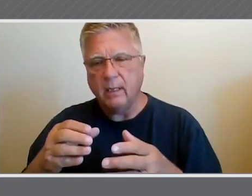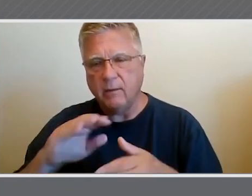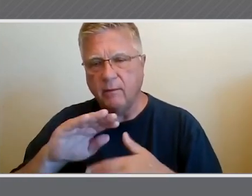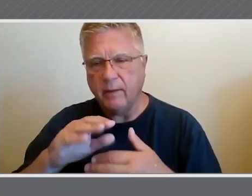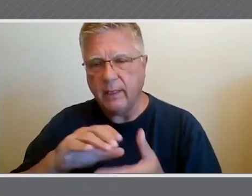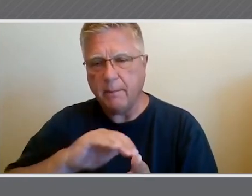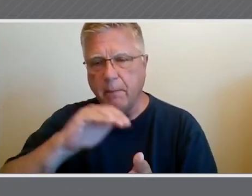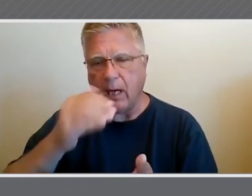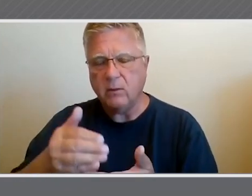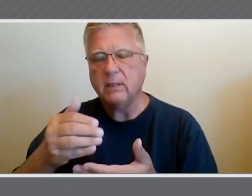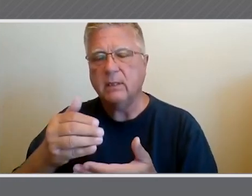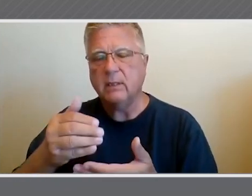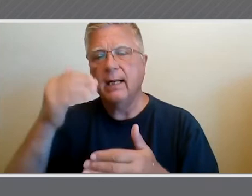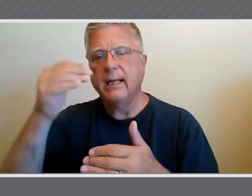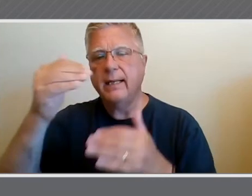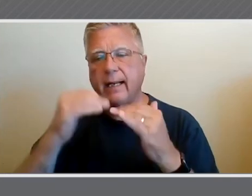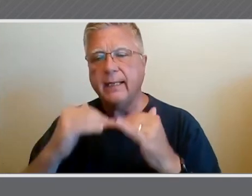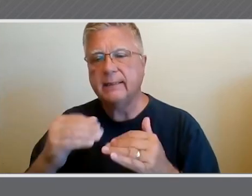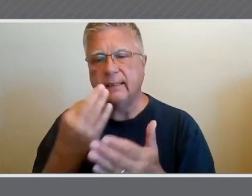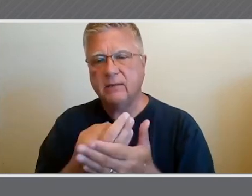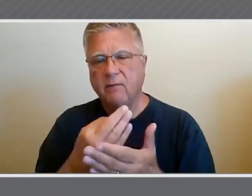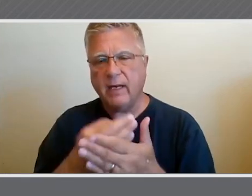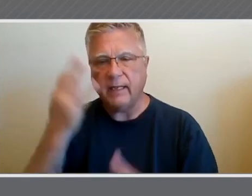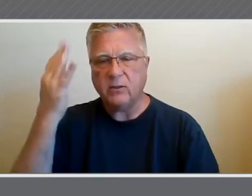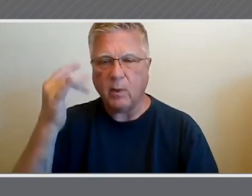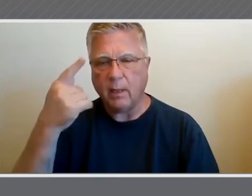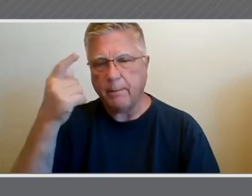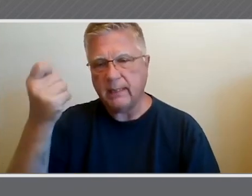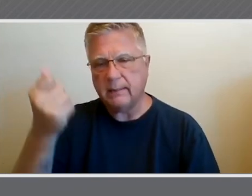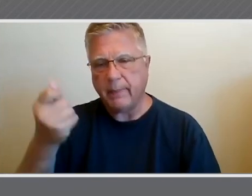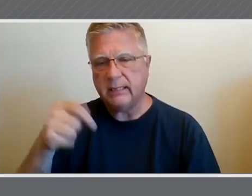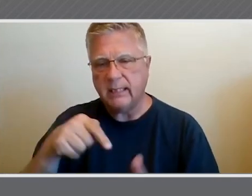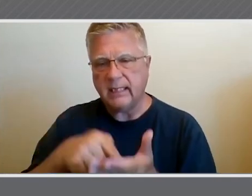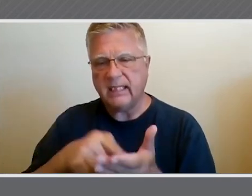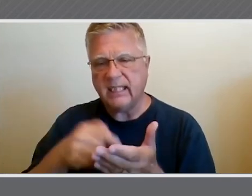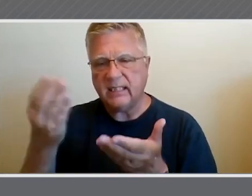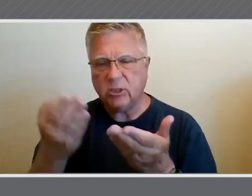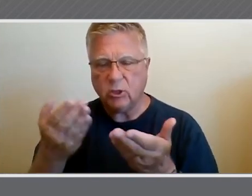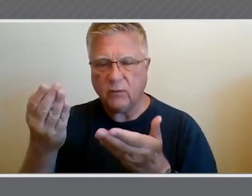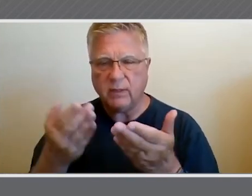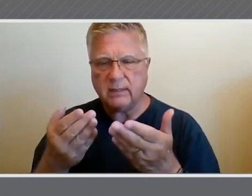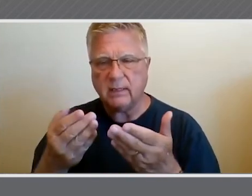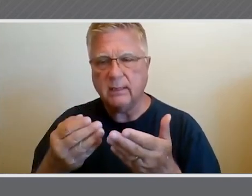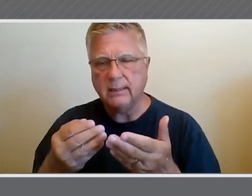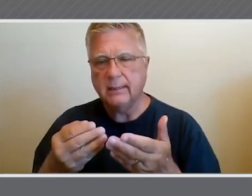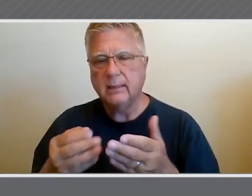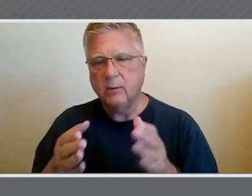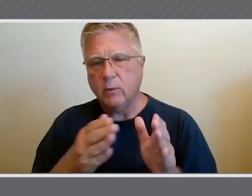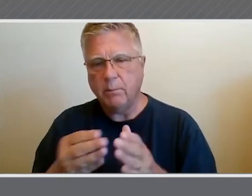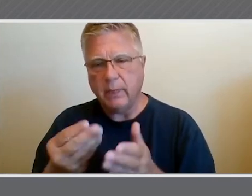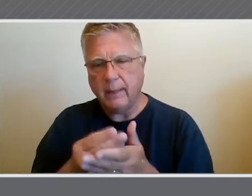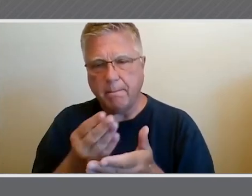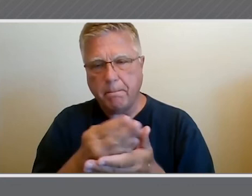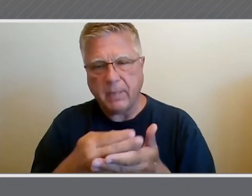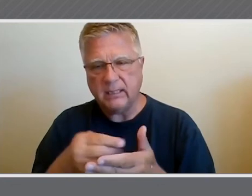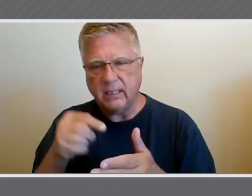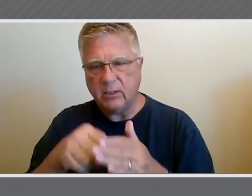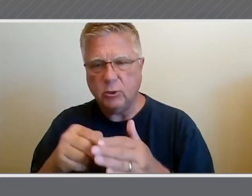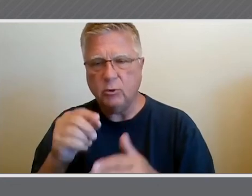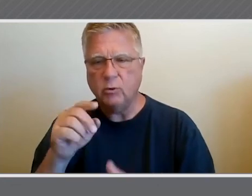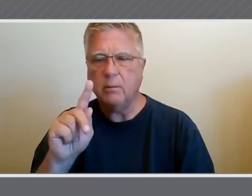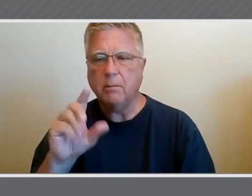is finance, and that is because pension and debt service are budgeted in the Department of Finance as they